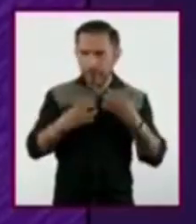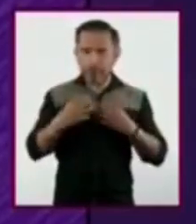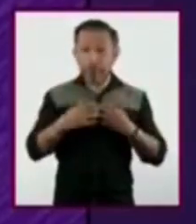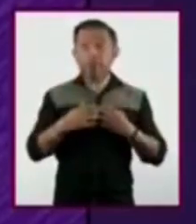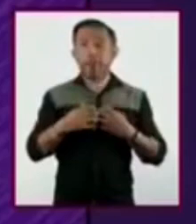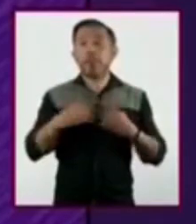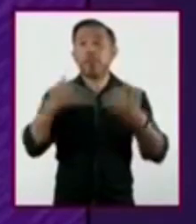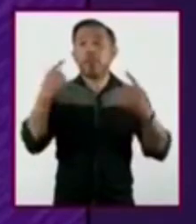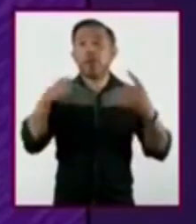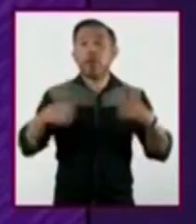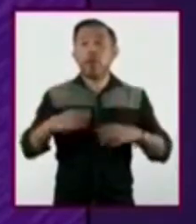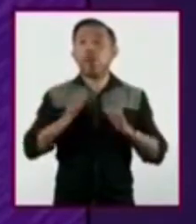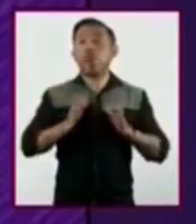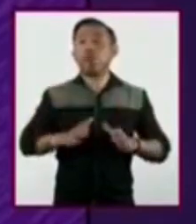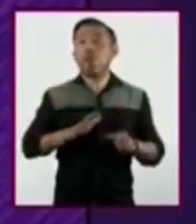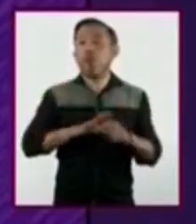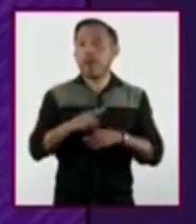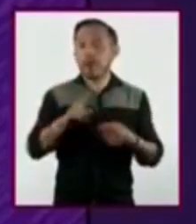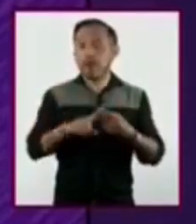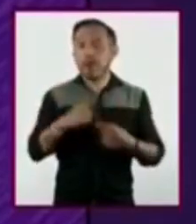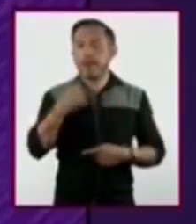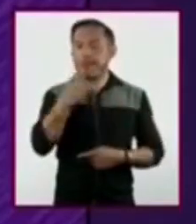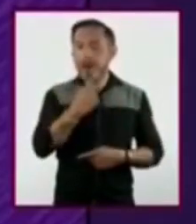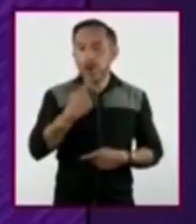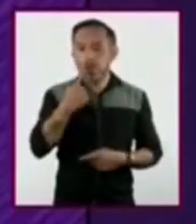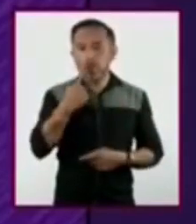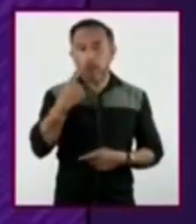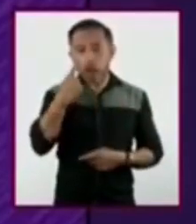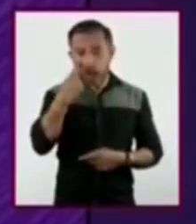mouth, eye, tooth.